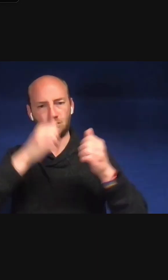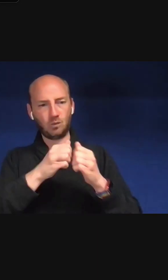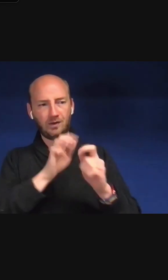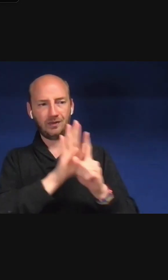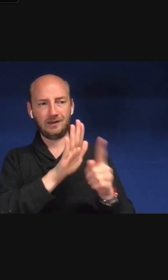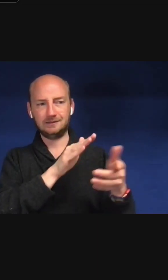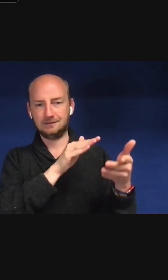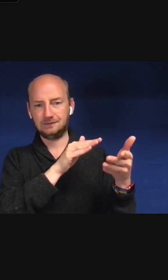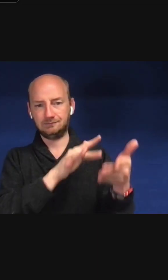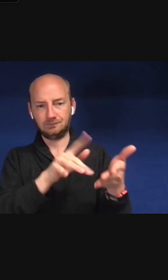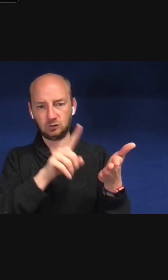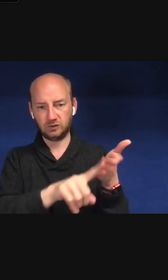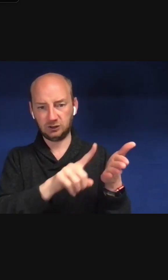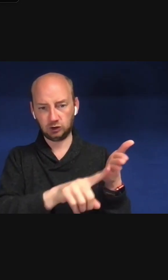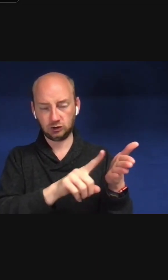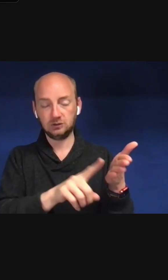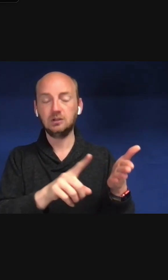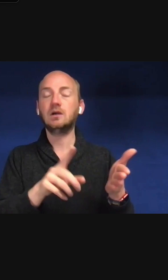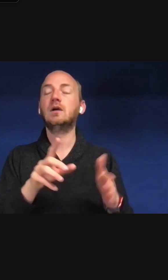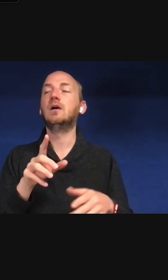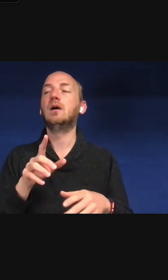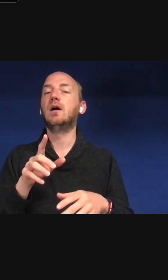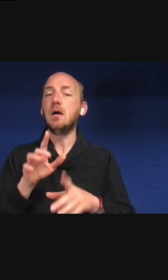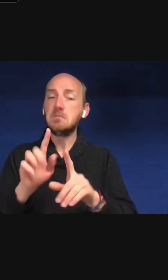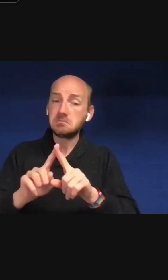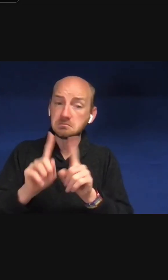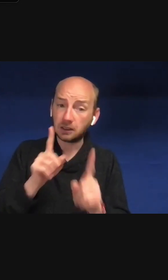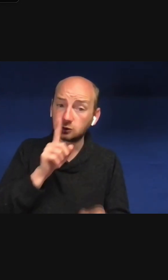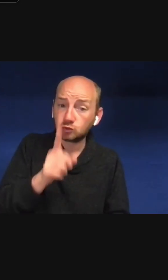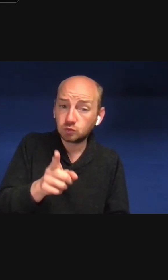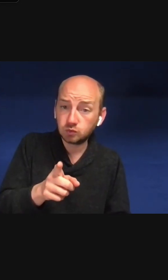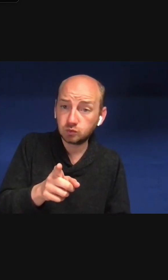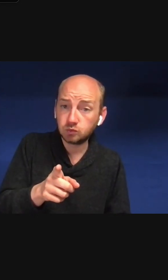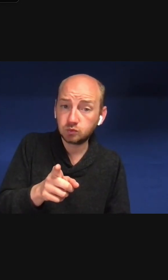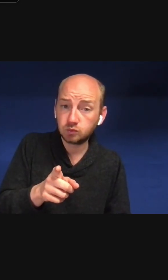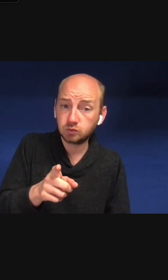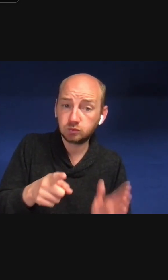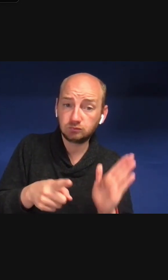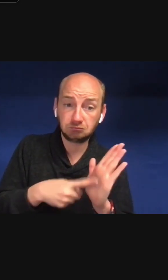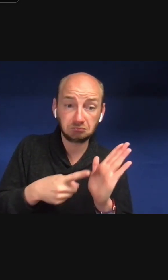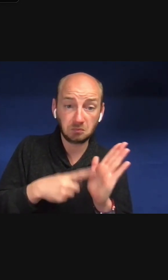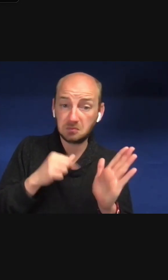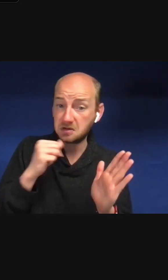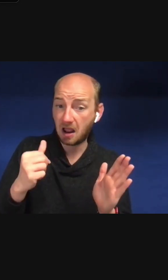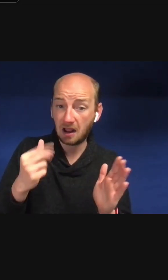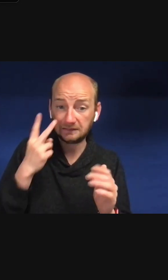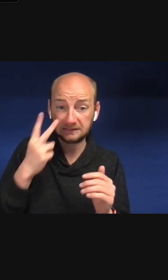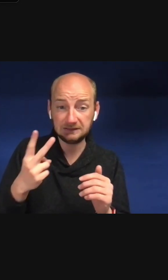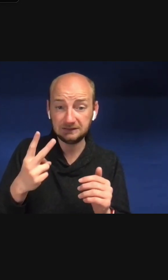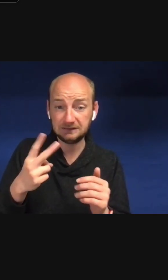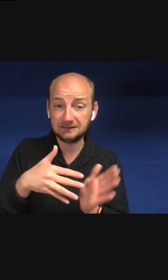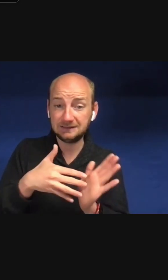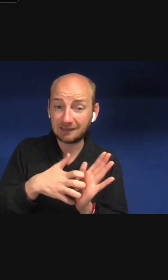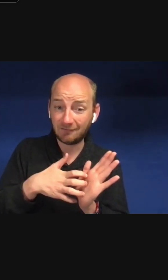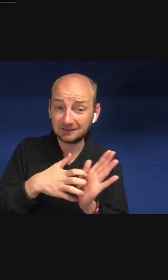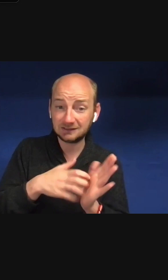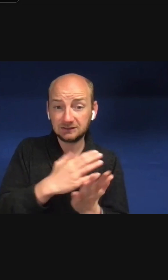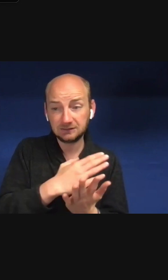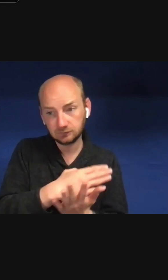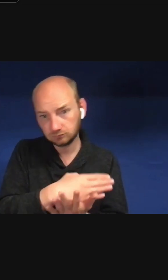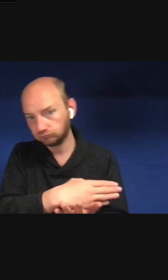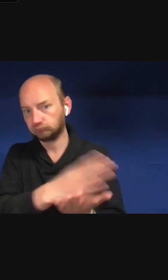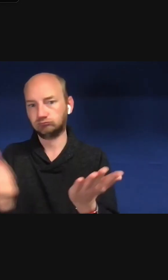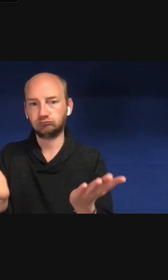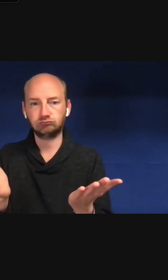talking about, but it's true that, we might not see necessarily deficits across the board in all different types of tasks. So,